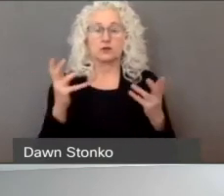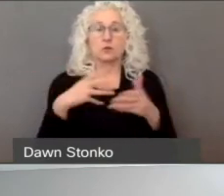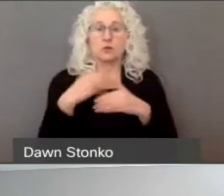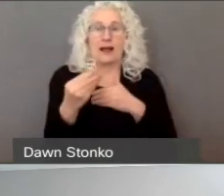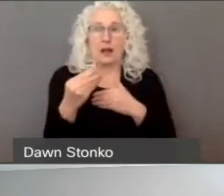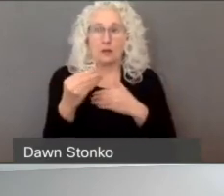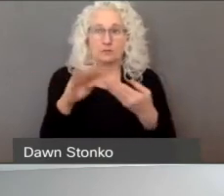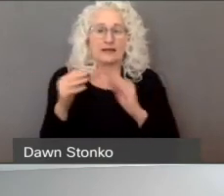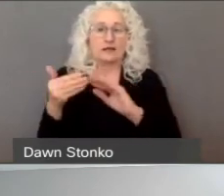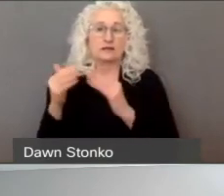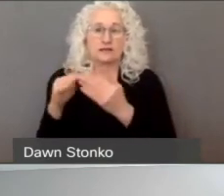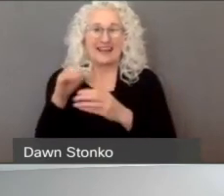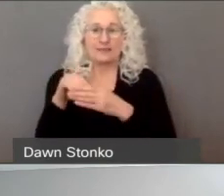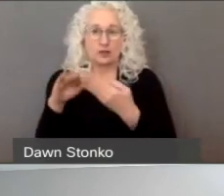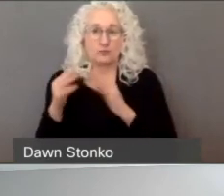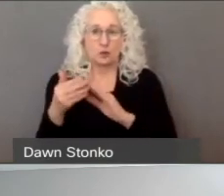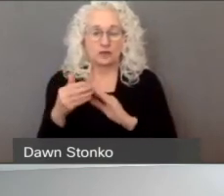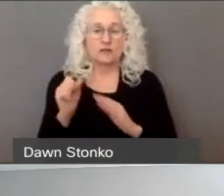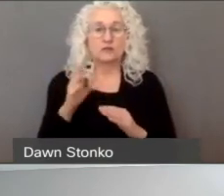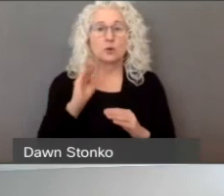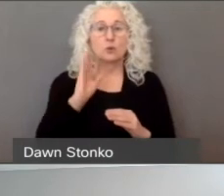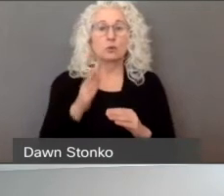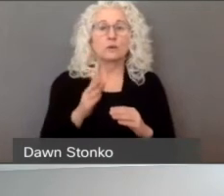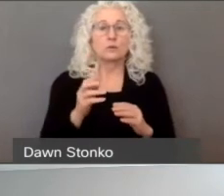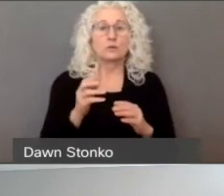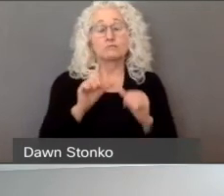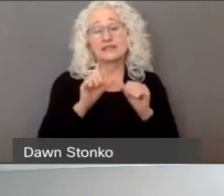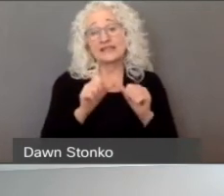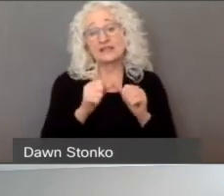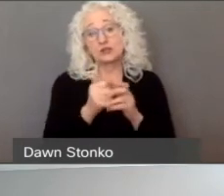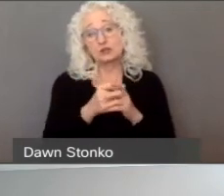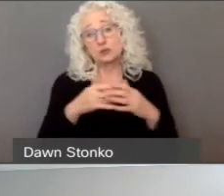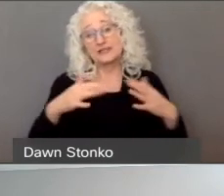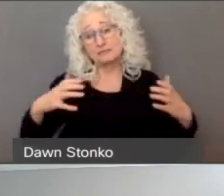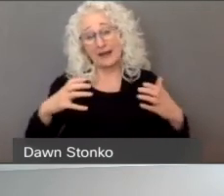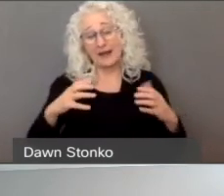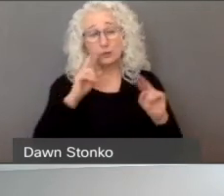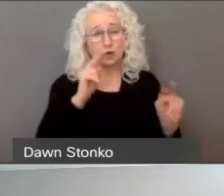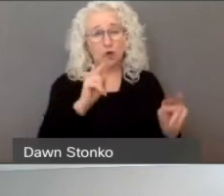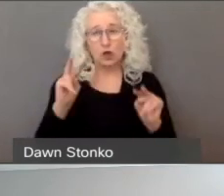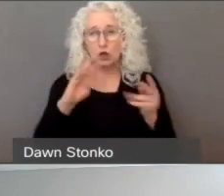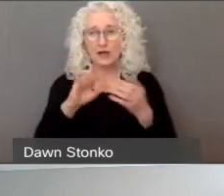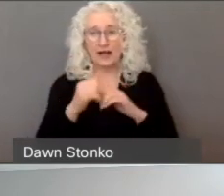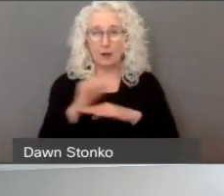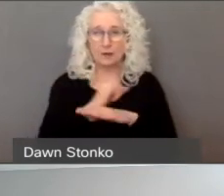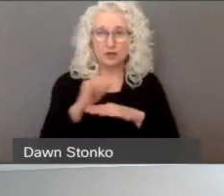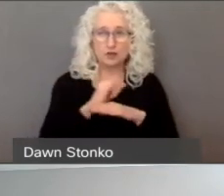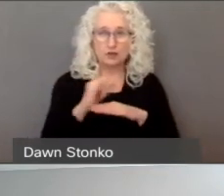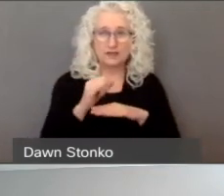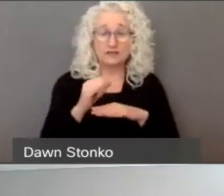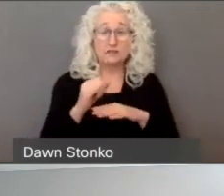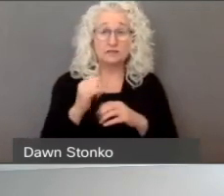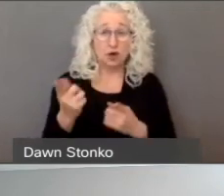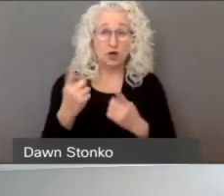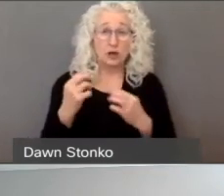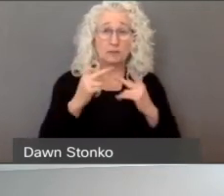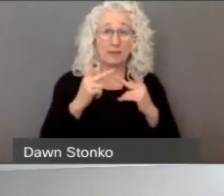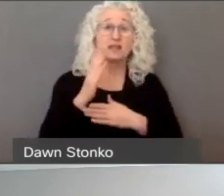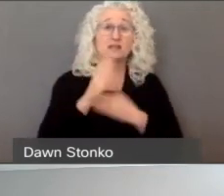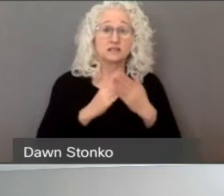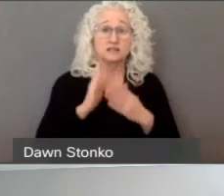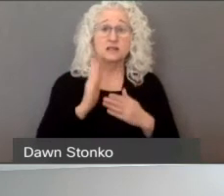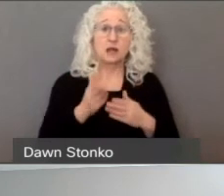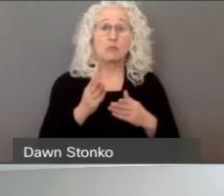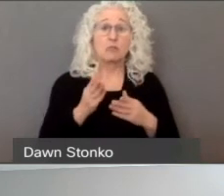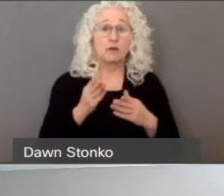think we're going to continue to expand. We're going to look at how industries are coming back. Some are going to snap back a little bit